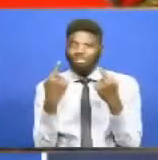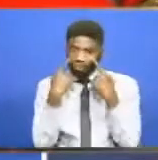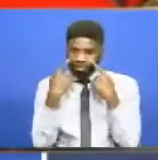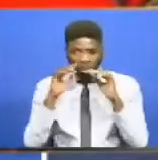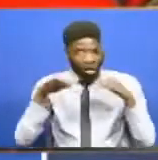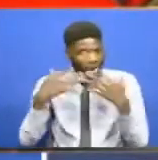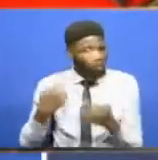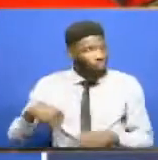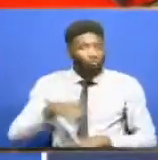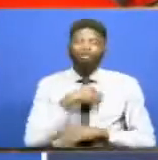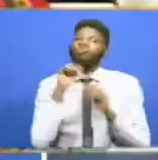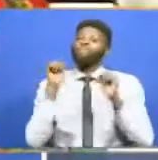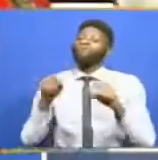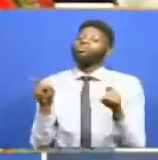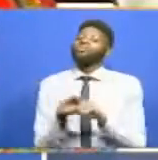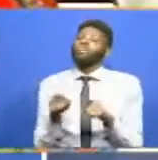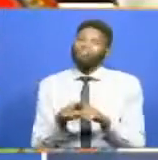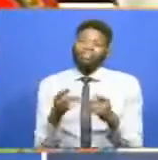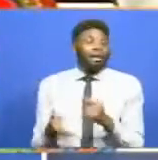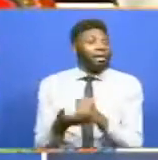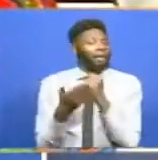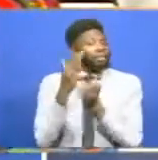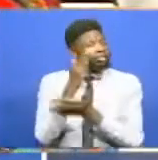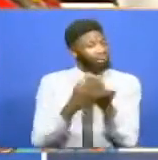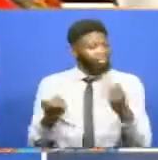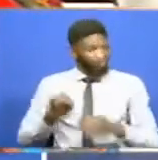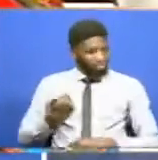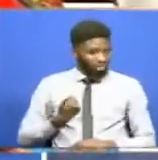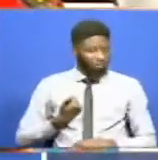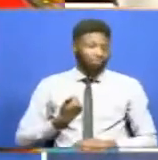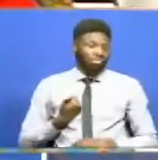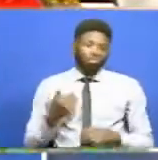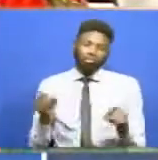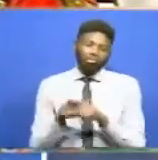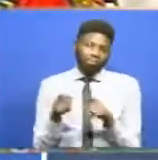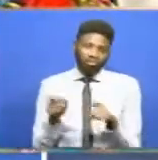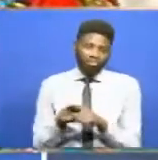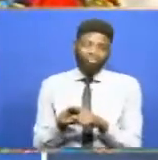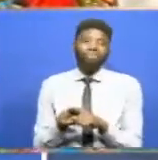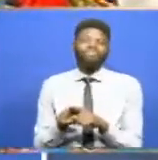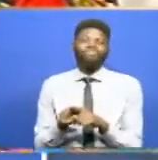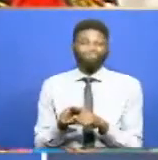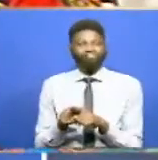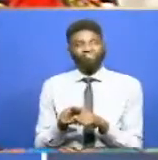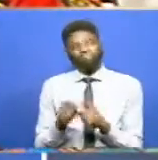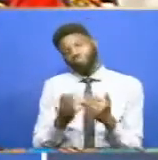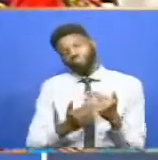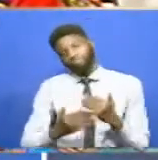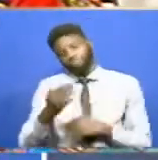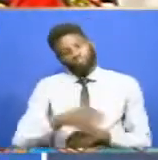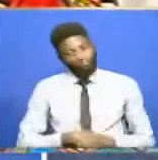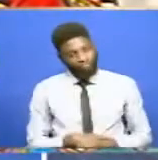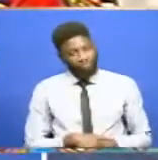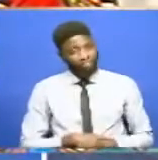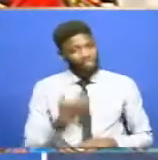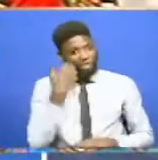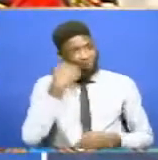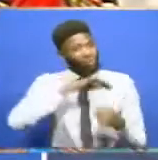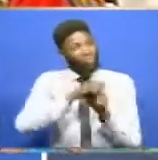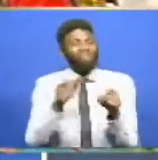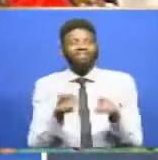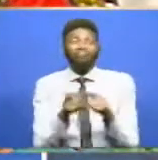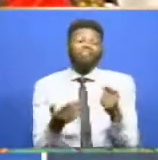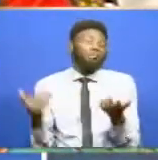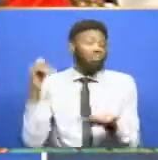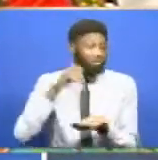to help some of these girls go through the whole issue. And COVID-19 has, again, really,